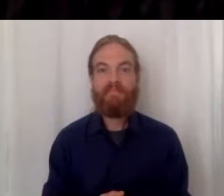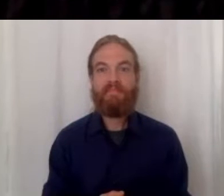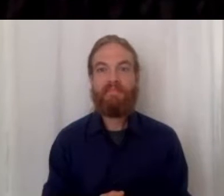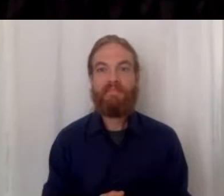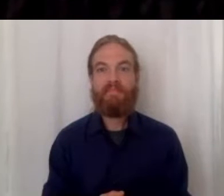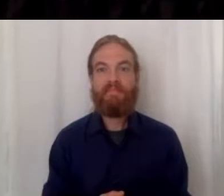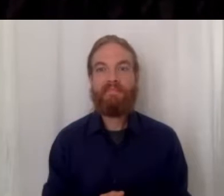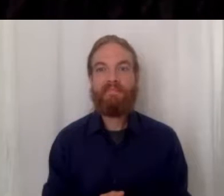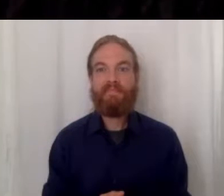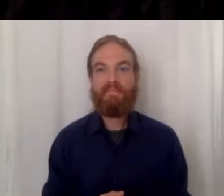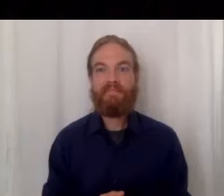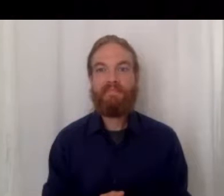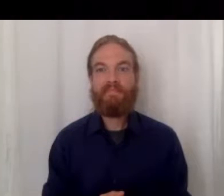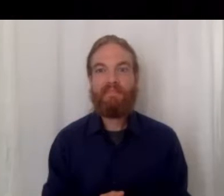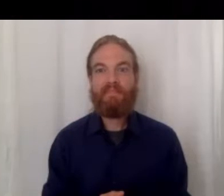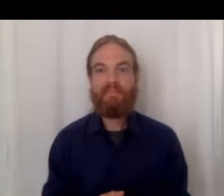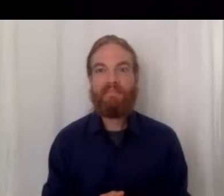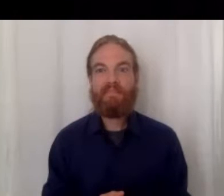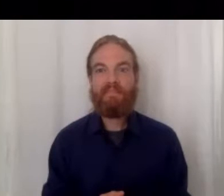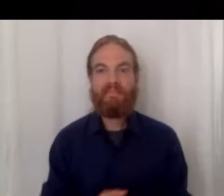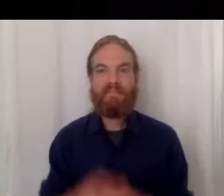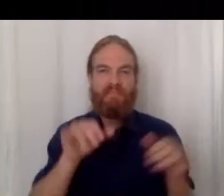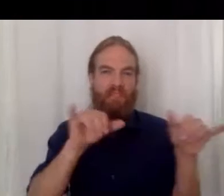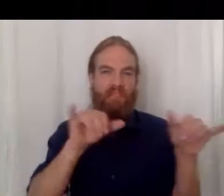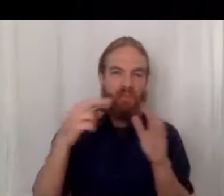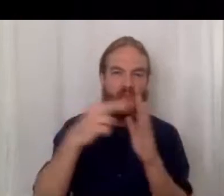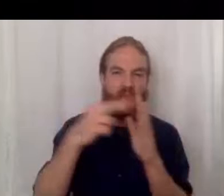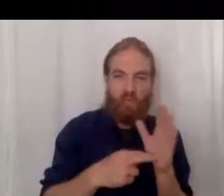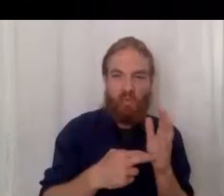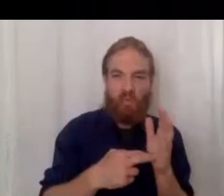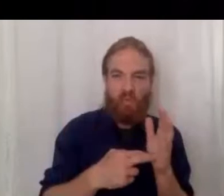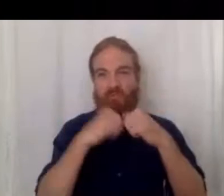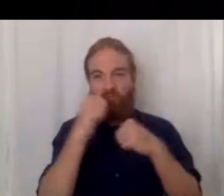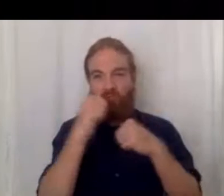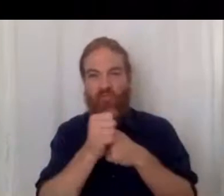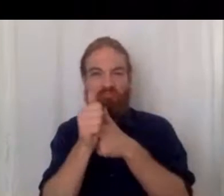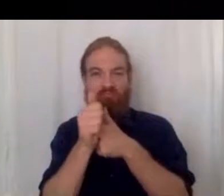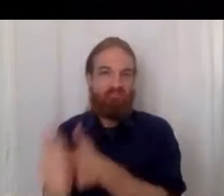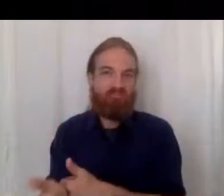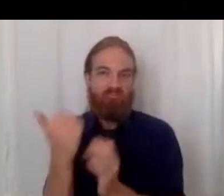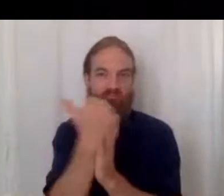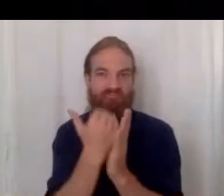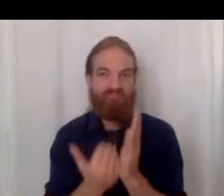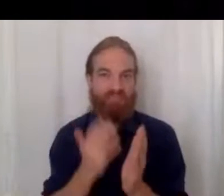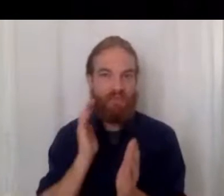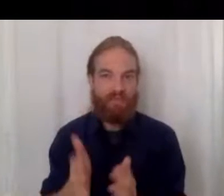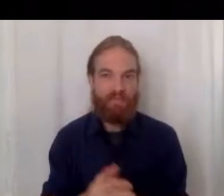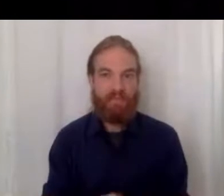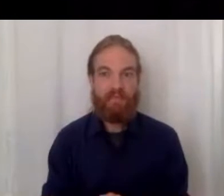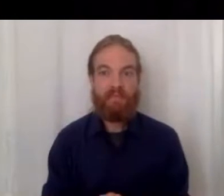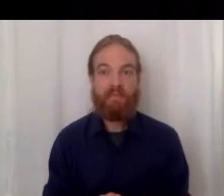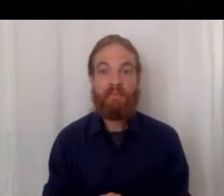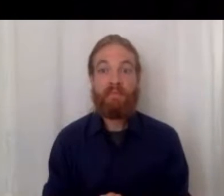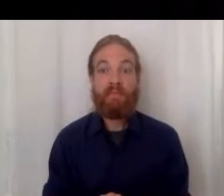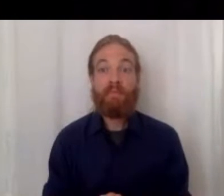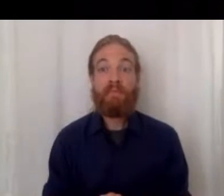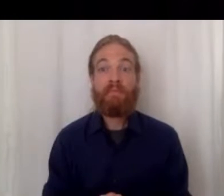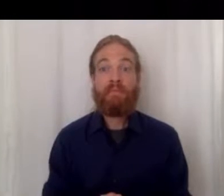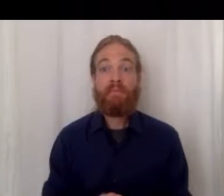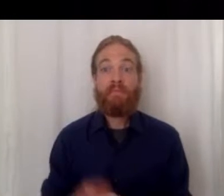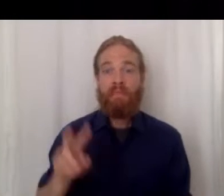you. Therefore, there's no TI allowance in the lease then. Which allowance? Tenant improvement